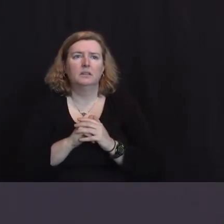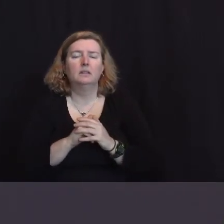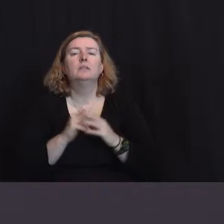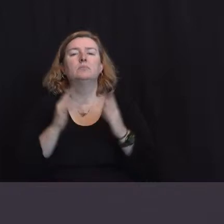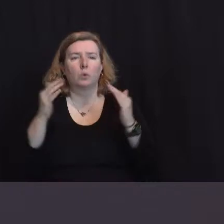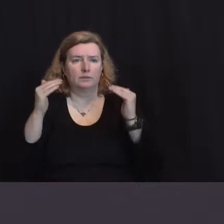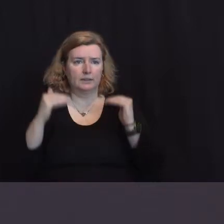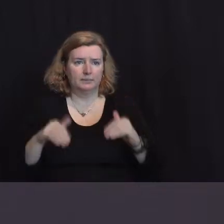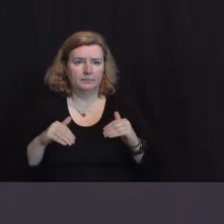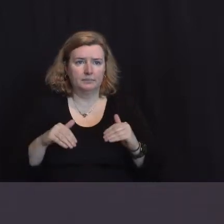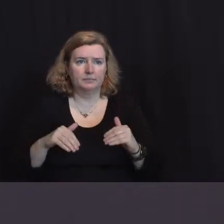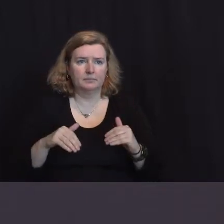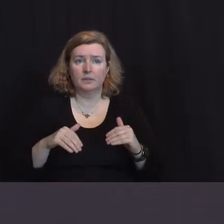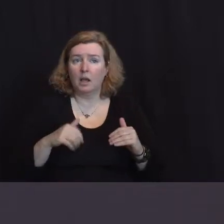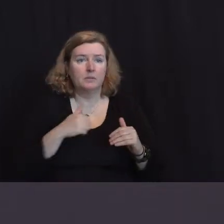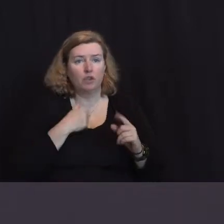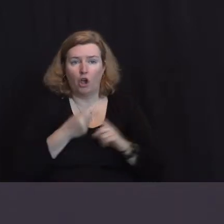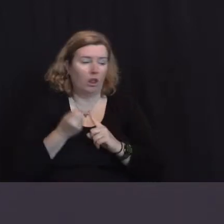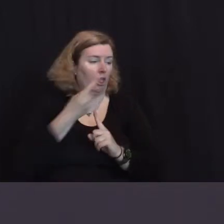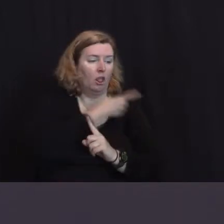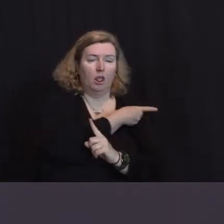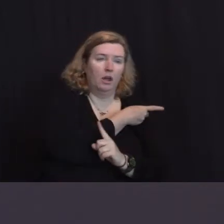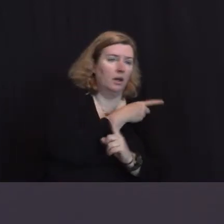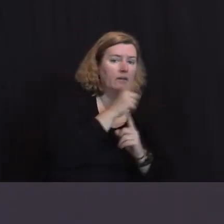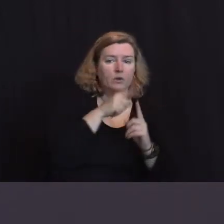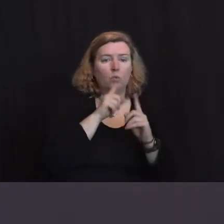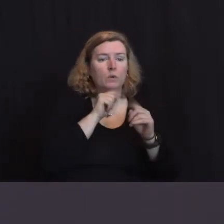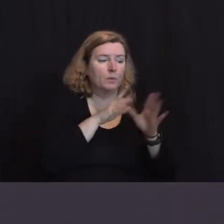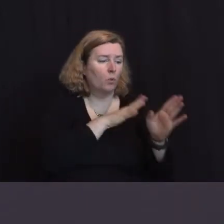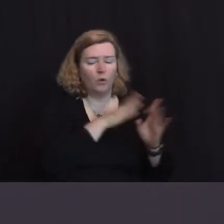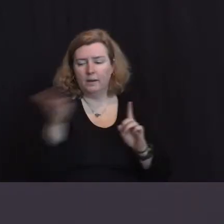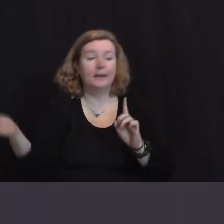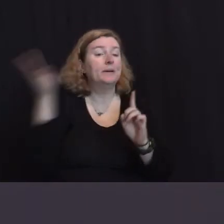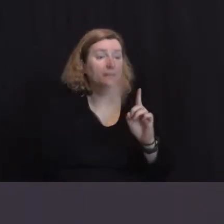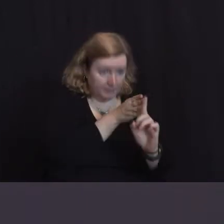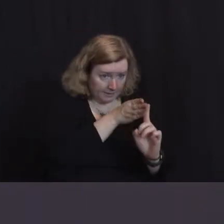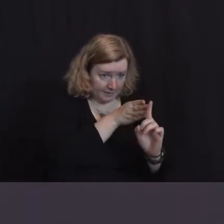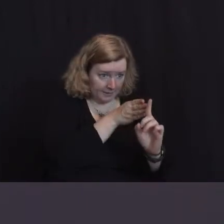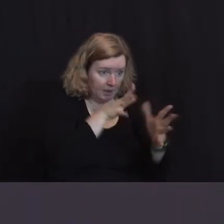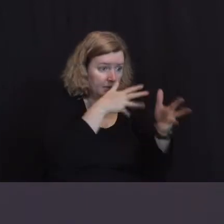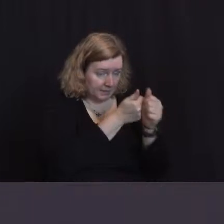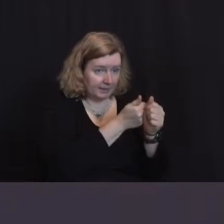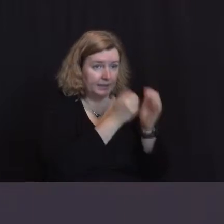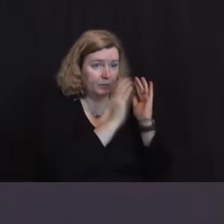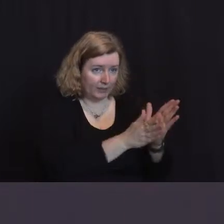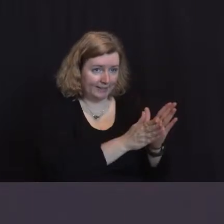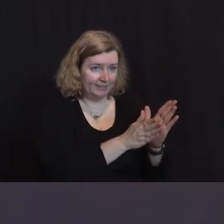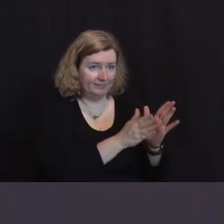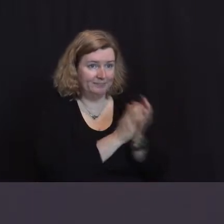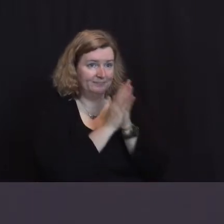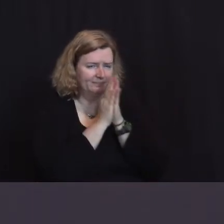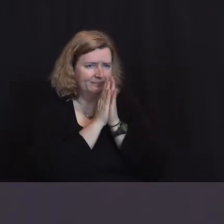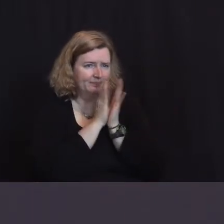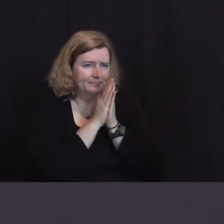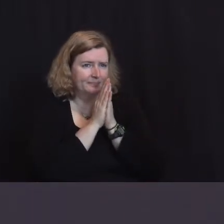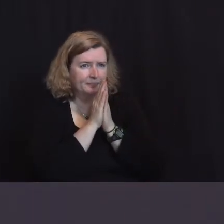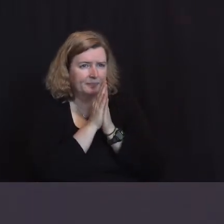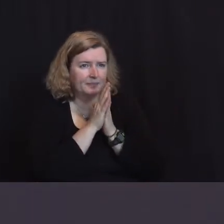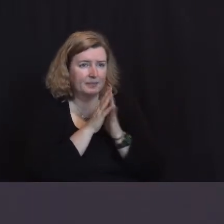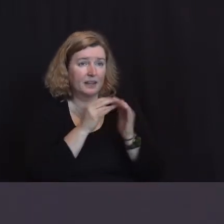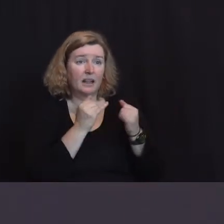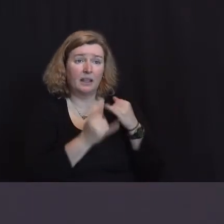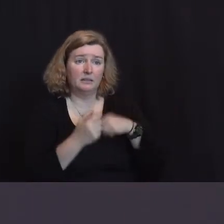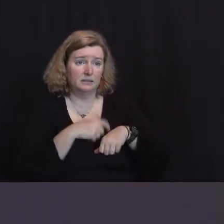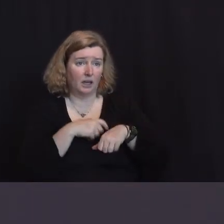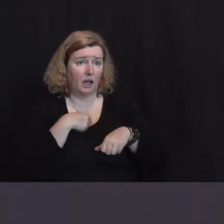Alex, apologies, we'll get to yours here. Give me 1 sec. I can't remember the last time I spoke to Governor Wolf. We